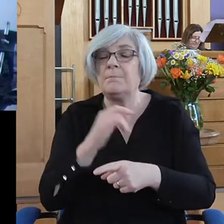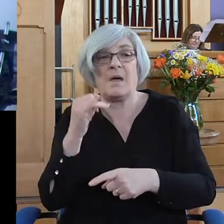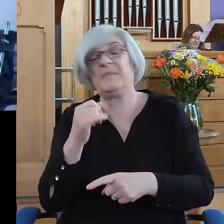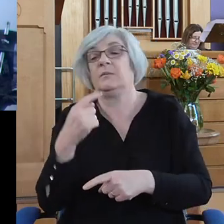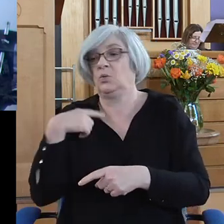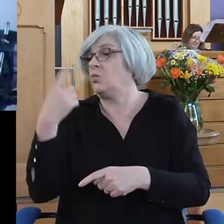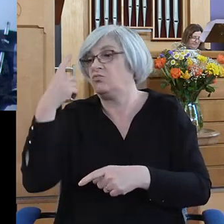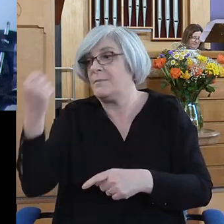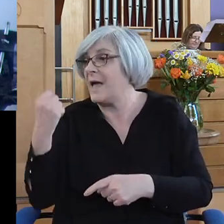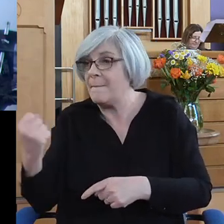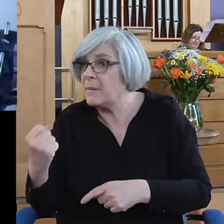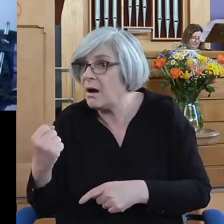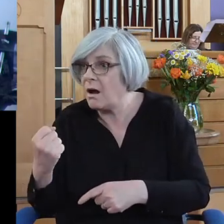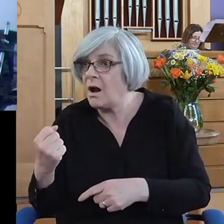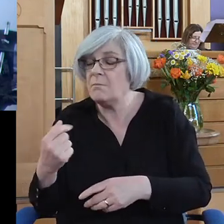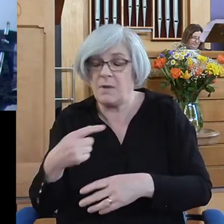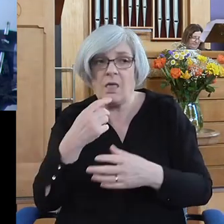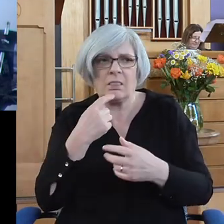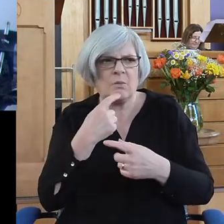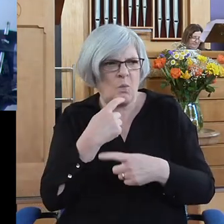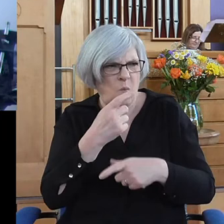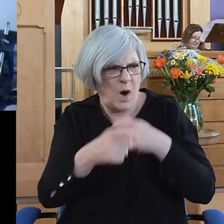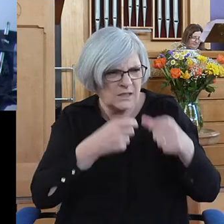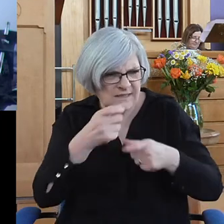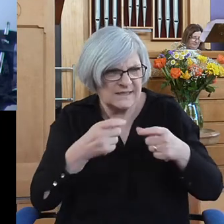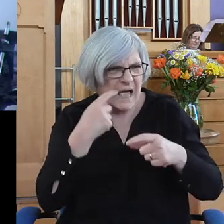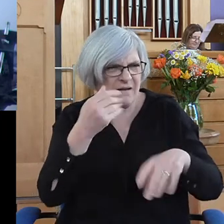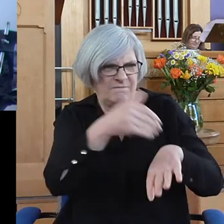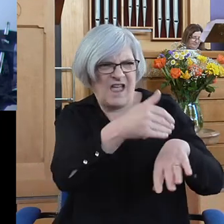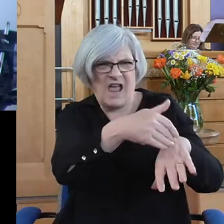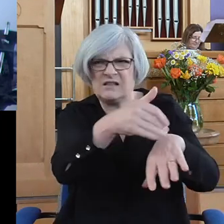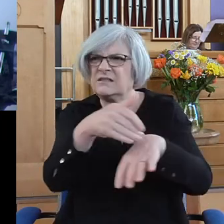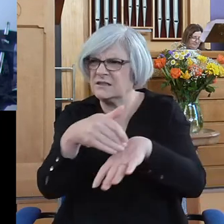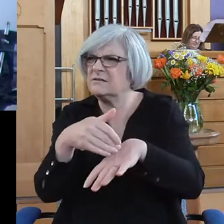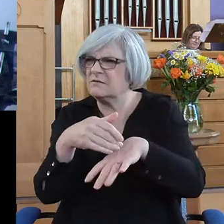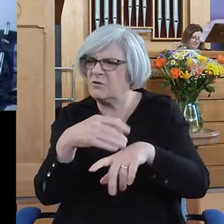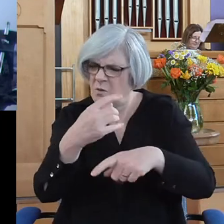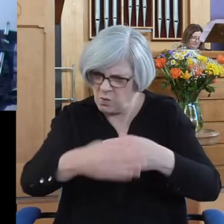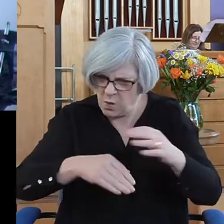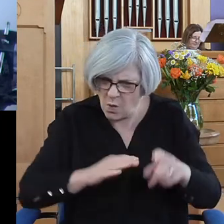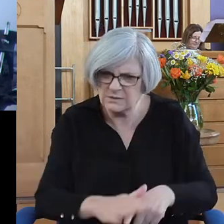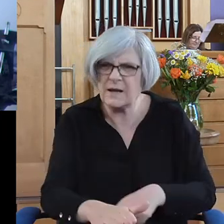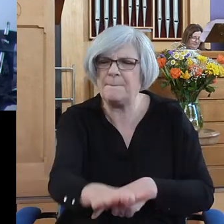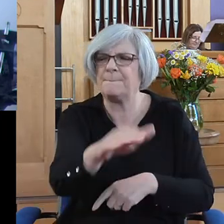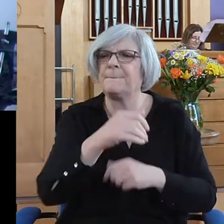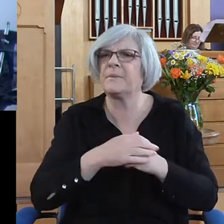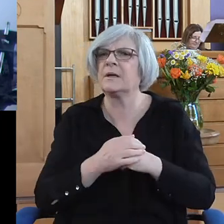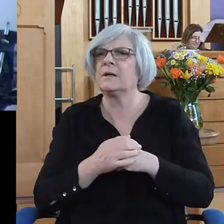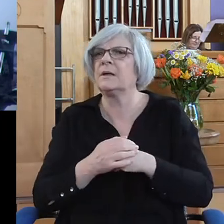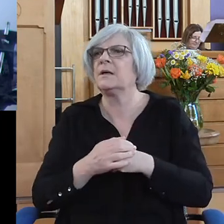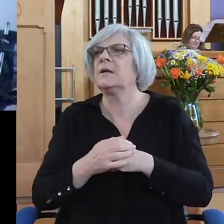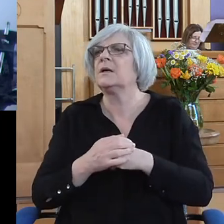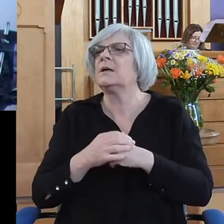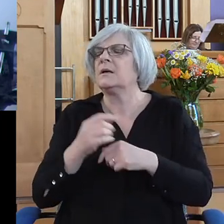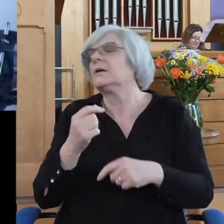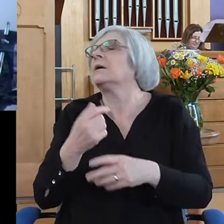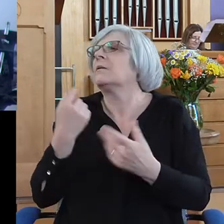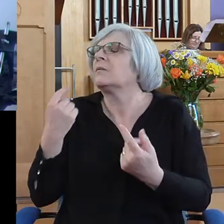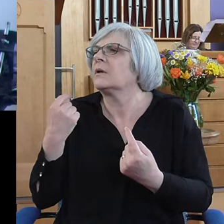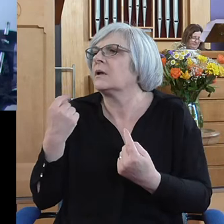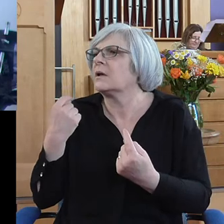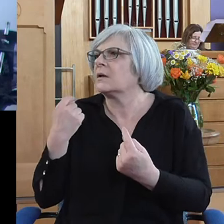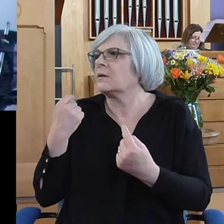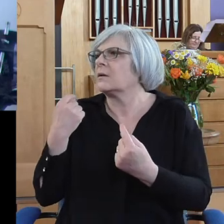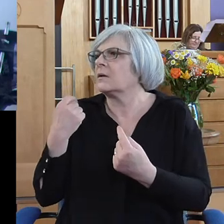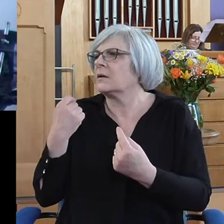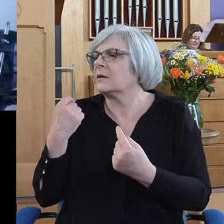but our words can have long-lasting effect on them. In the past few days, we have heard how one word not only crushed out